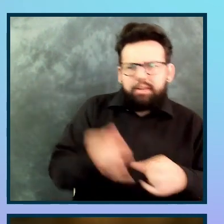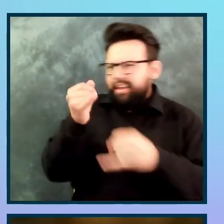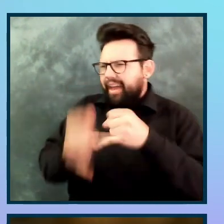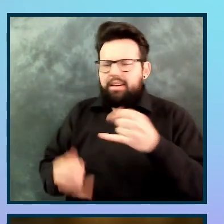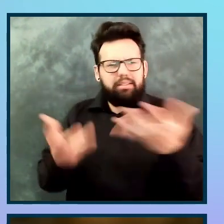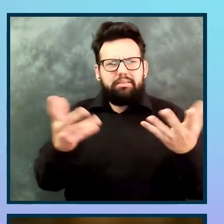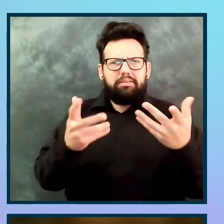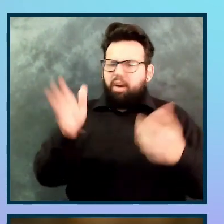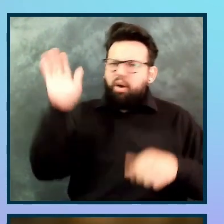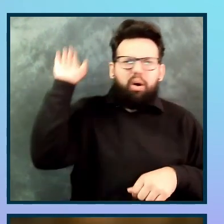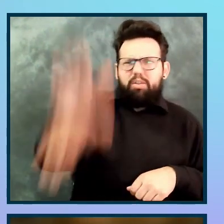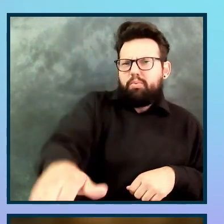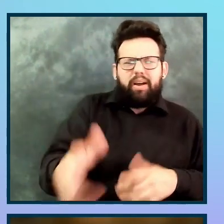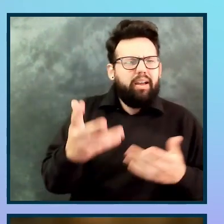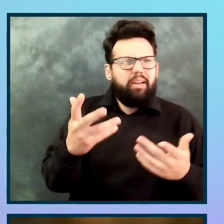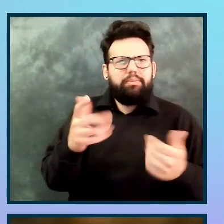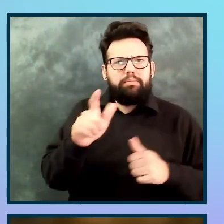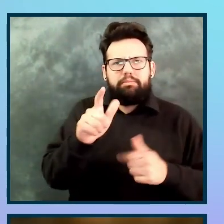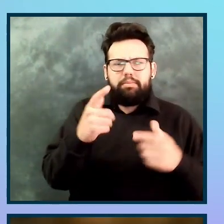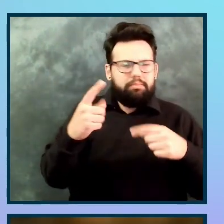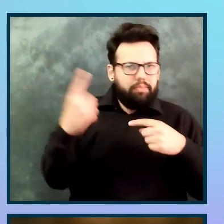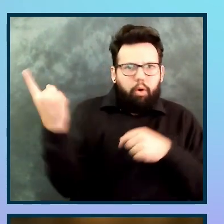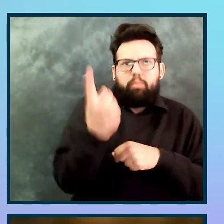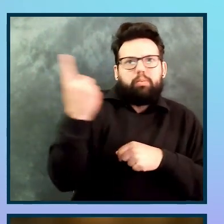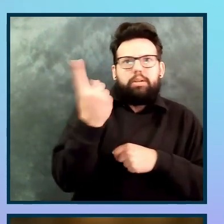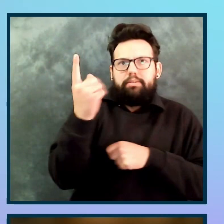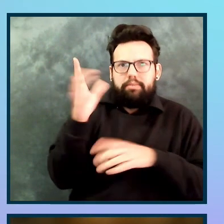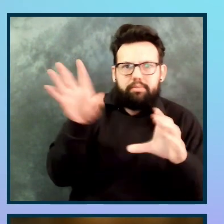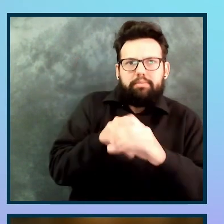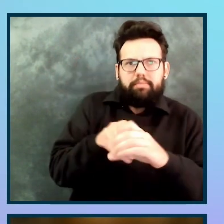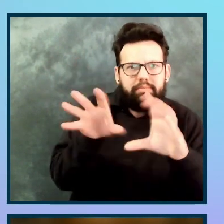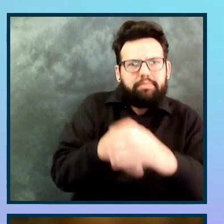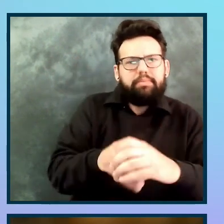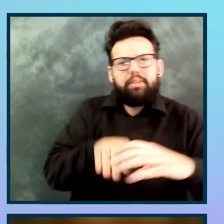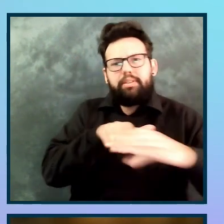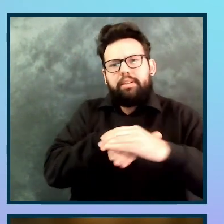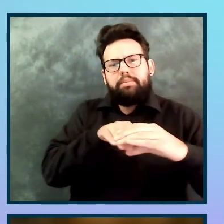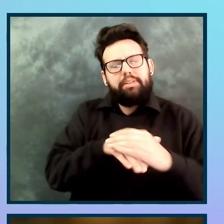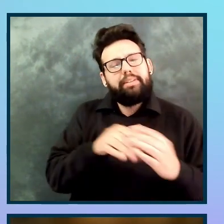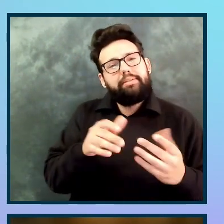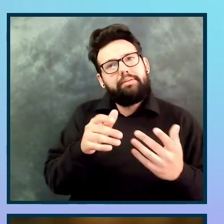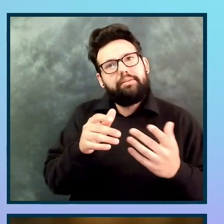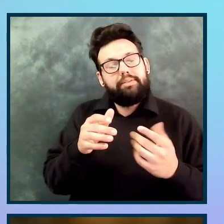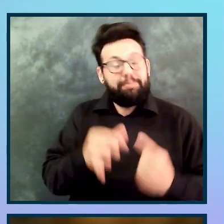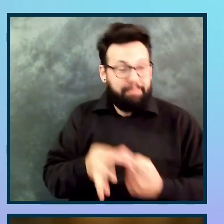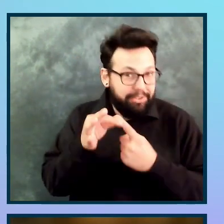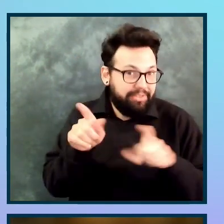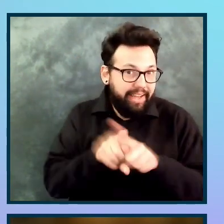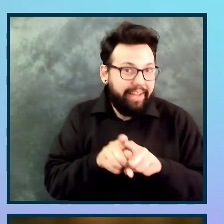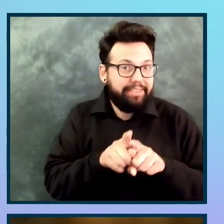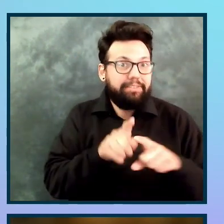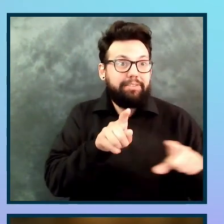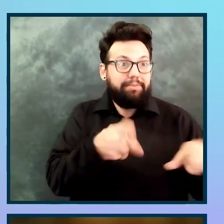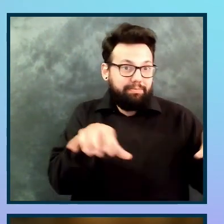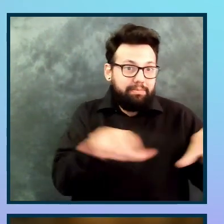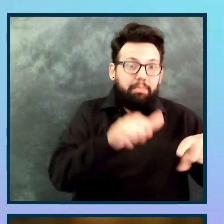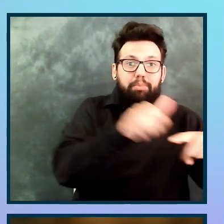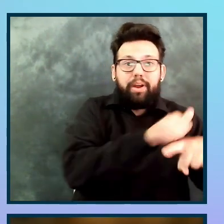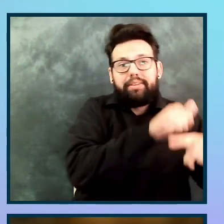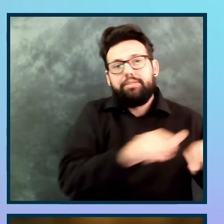continual process that we'll go through, especially when we engage with it as a practice. And strategic accessibility